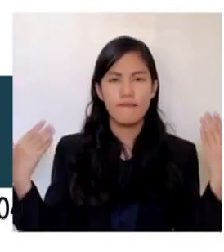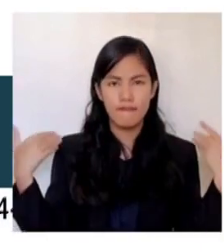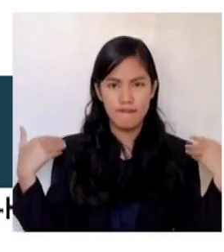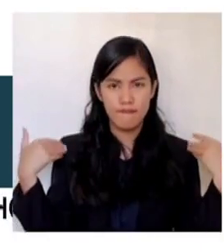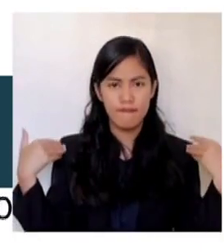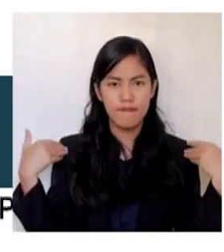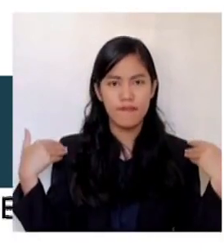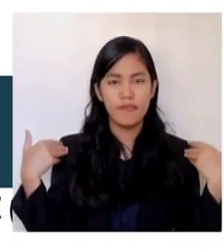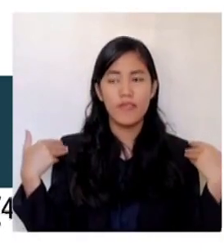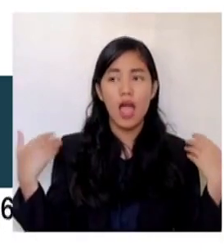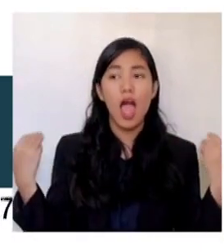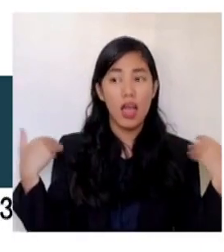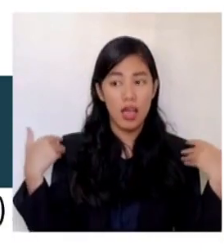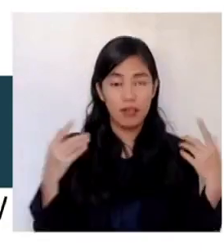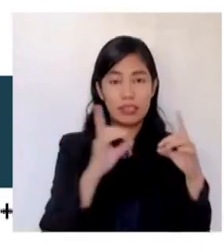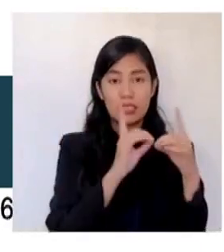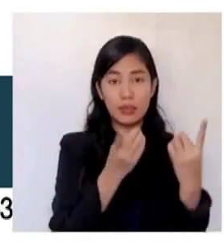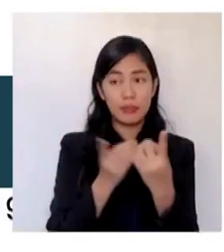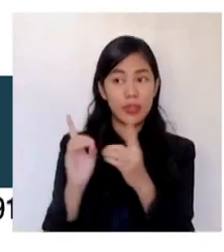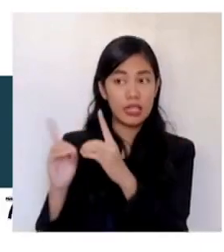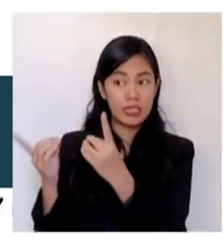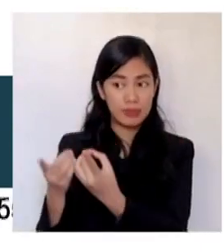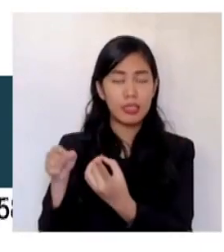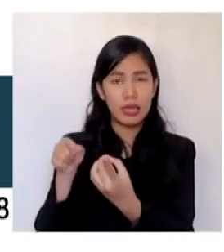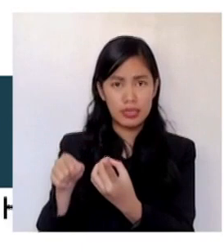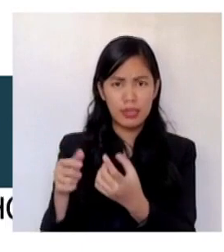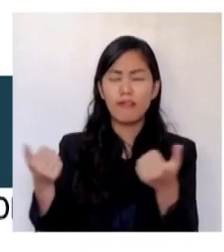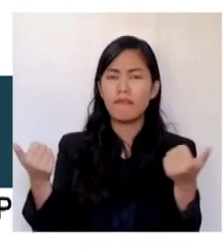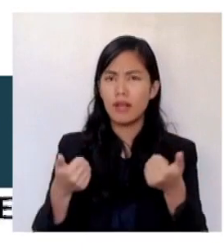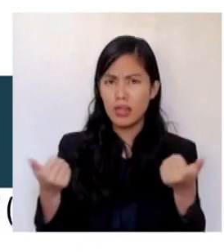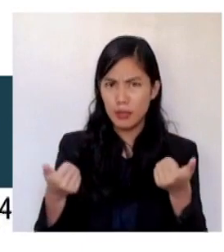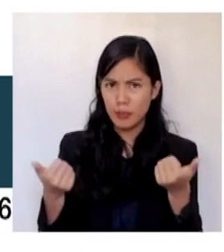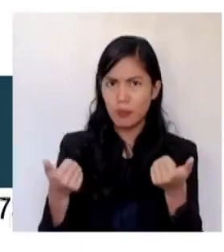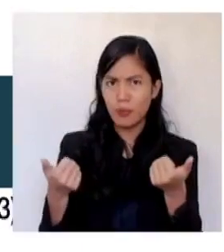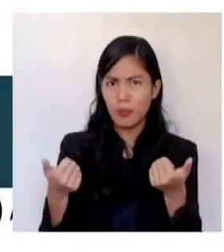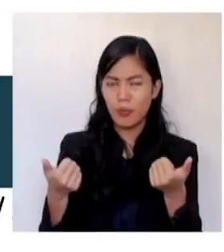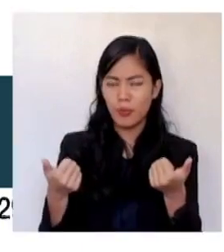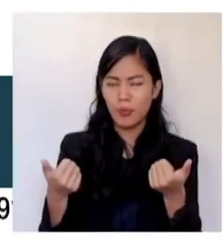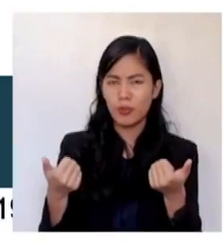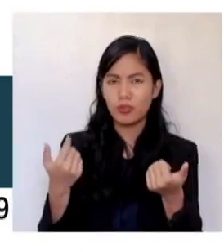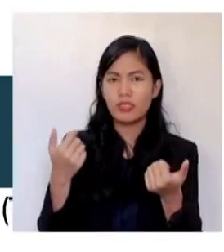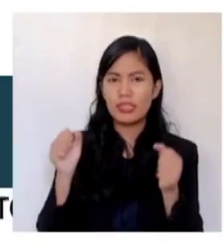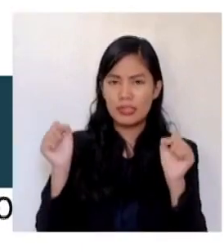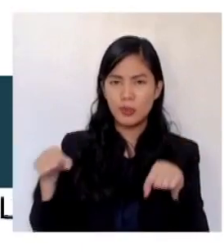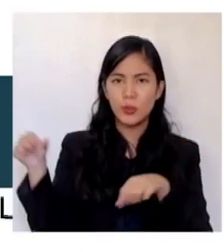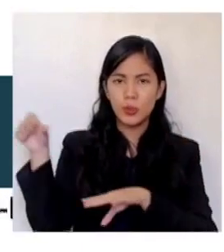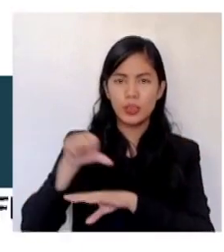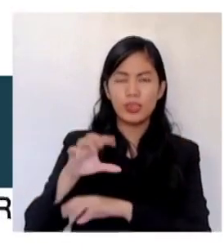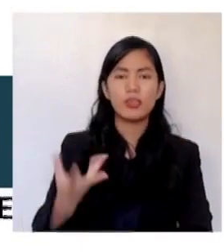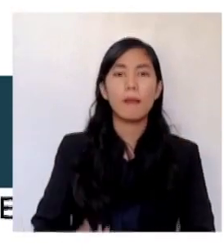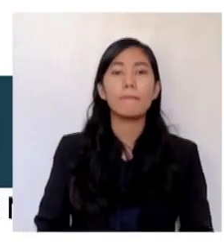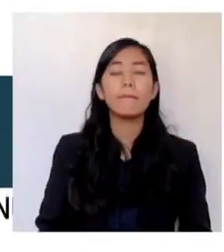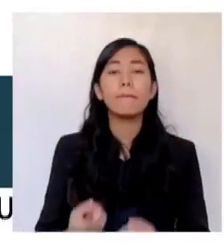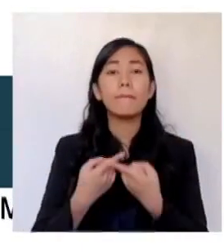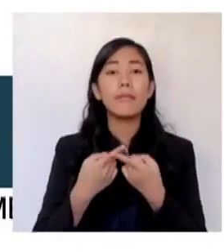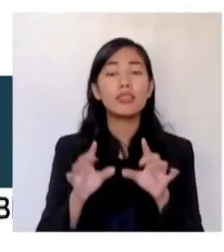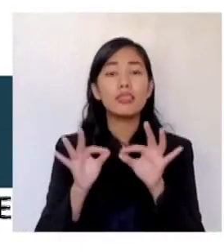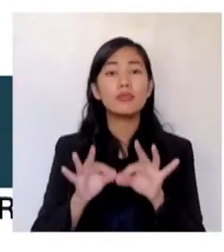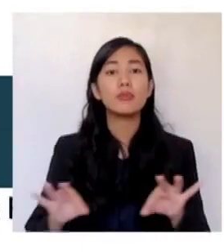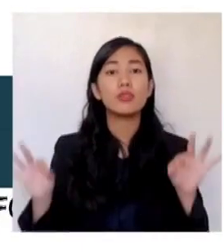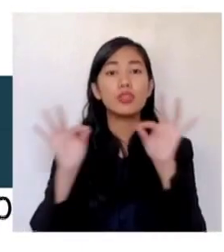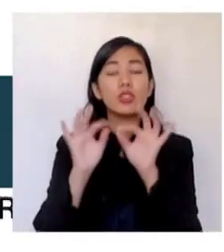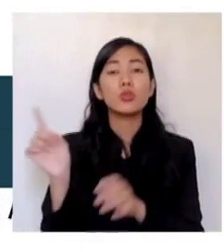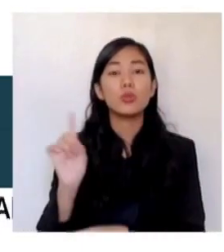necessary to make this work. And so I think that approach of just really doubling down